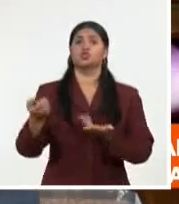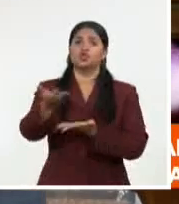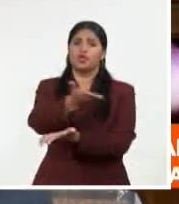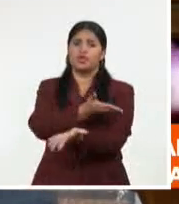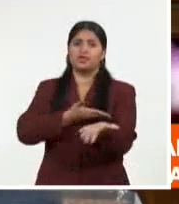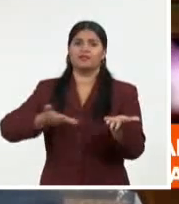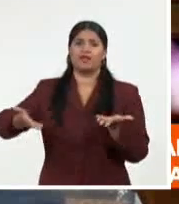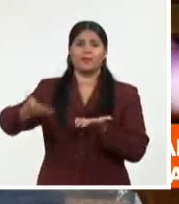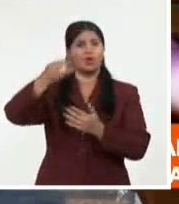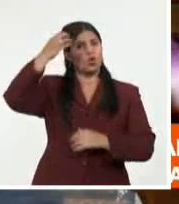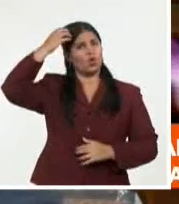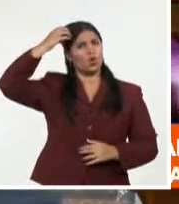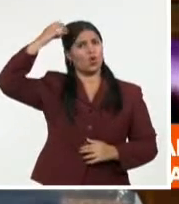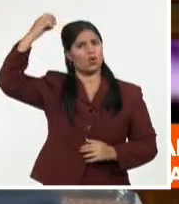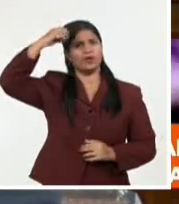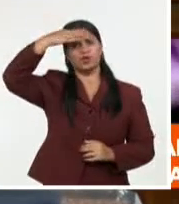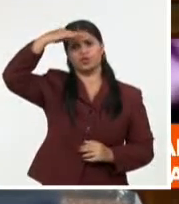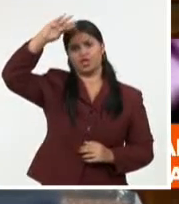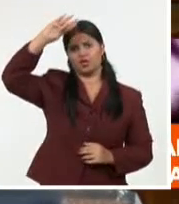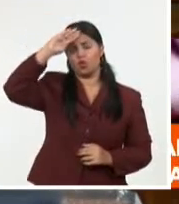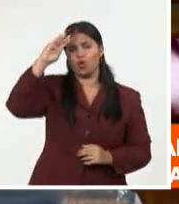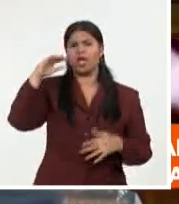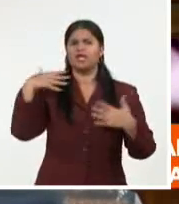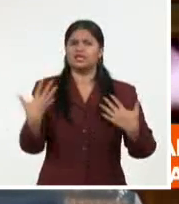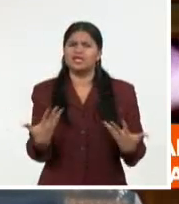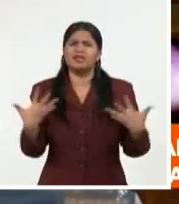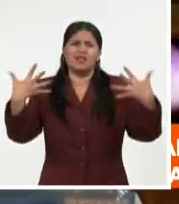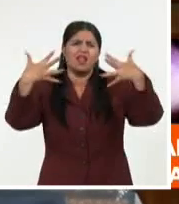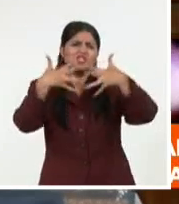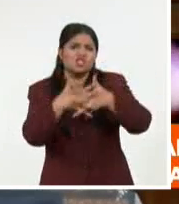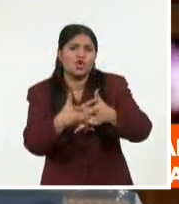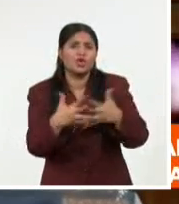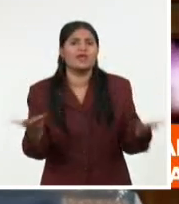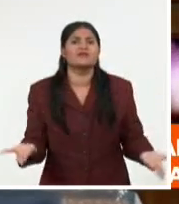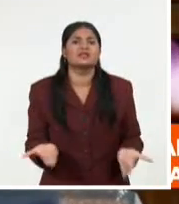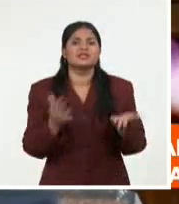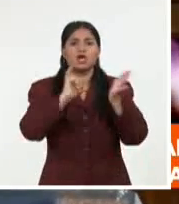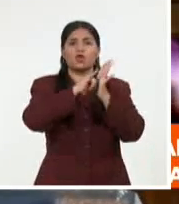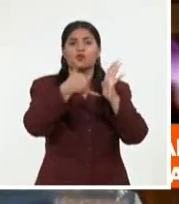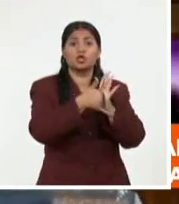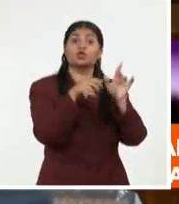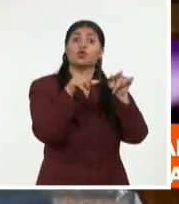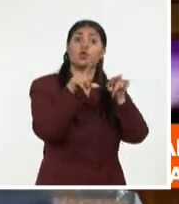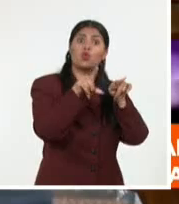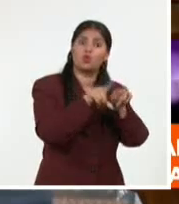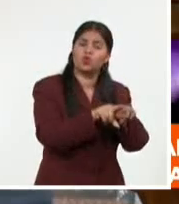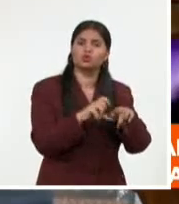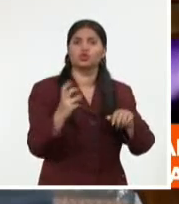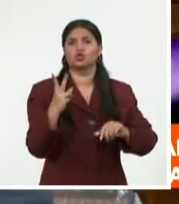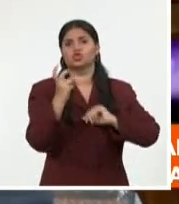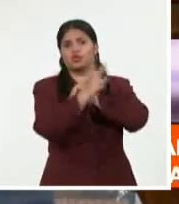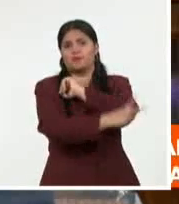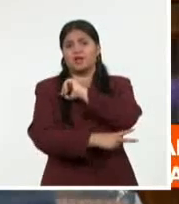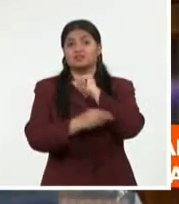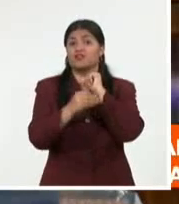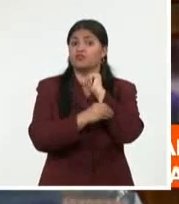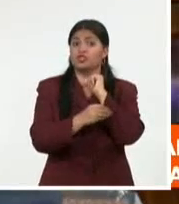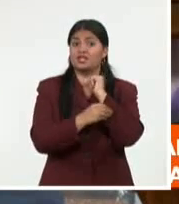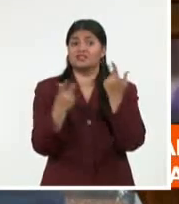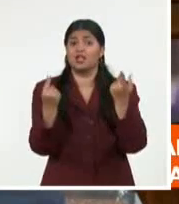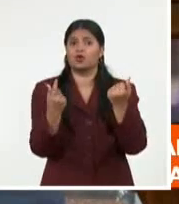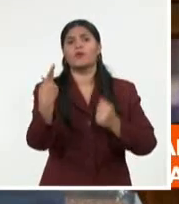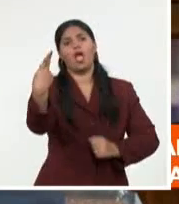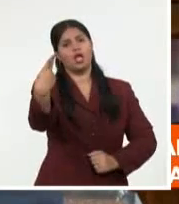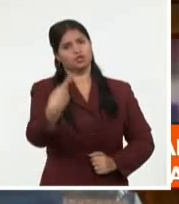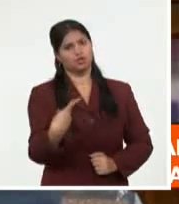país sobre el estado de las relaciones, el desarrollo de proyectos conjuntos y la búsqueda de nuevas oportunidades para